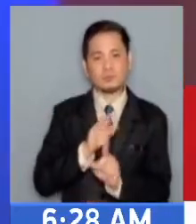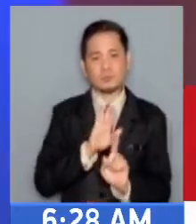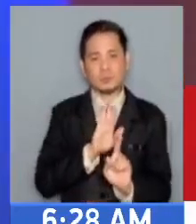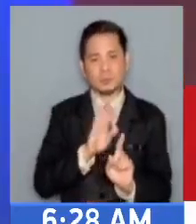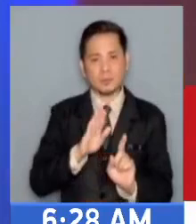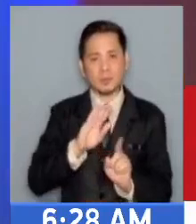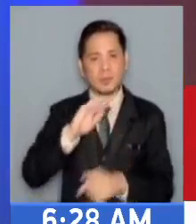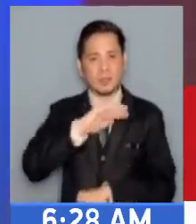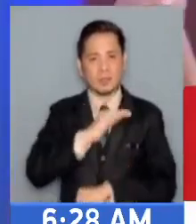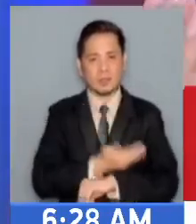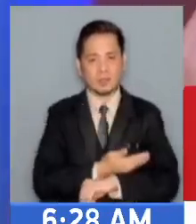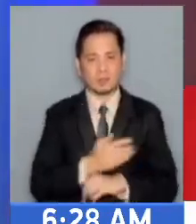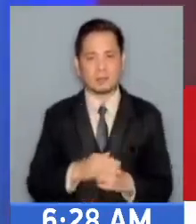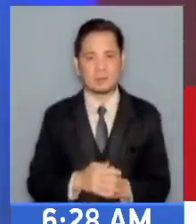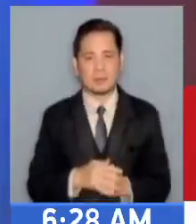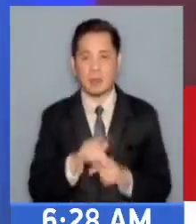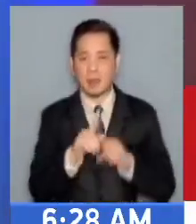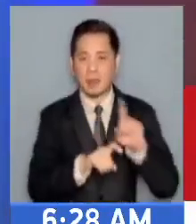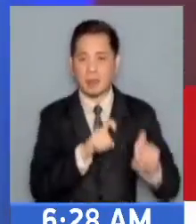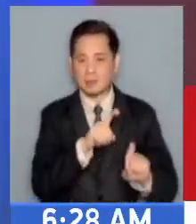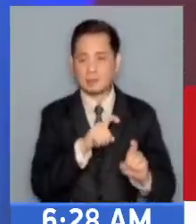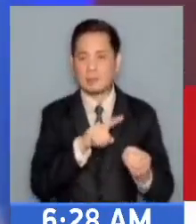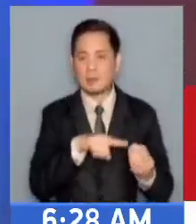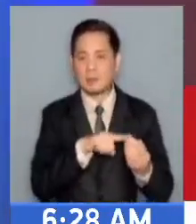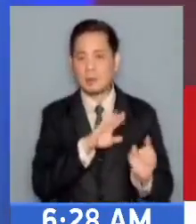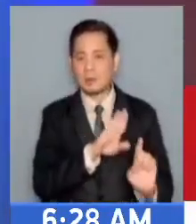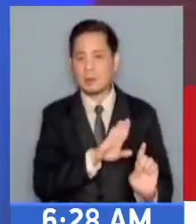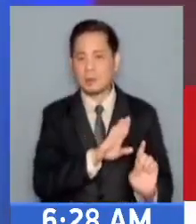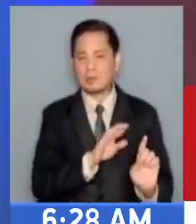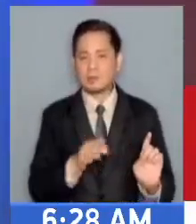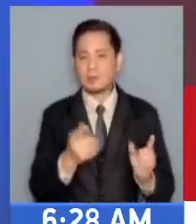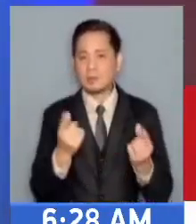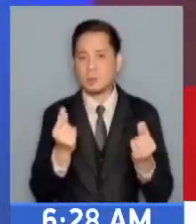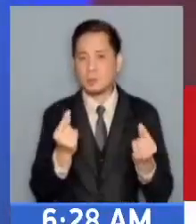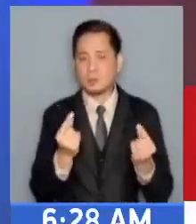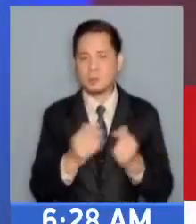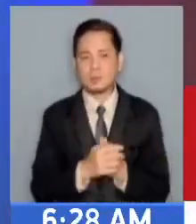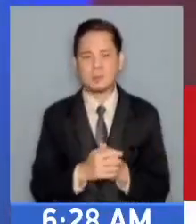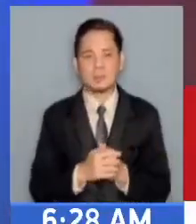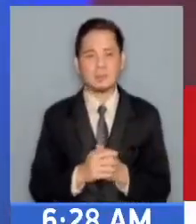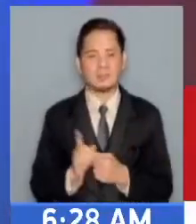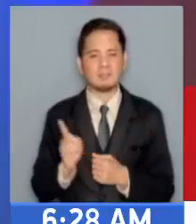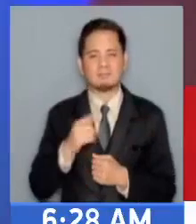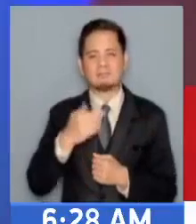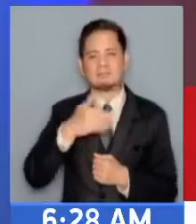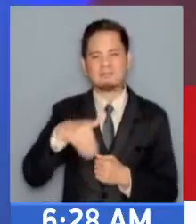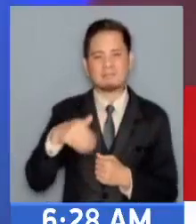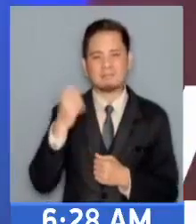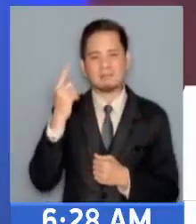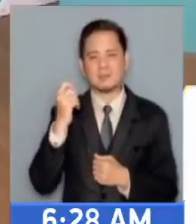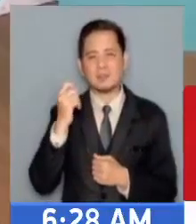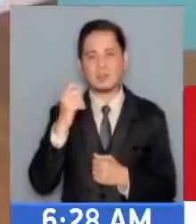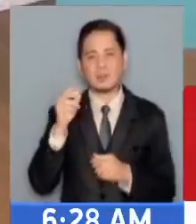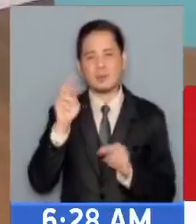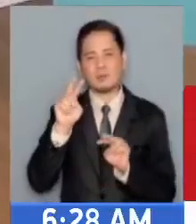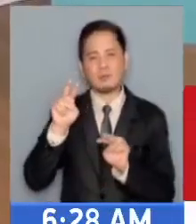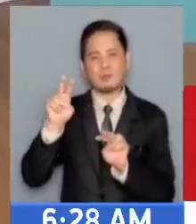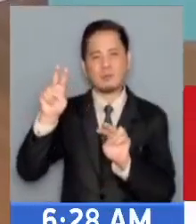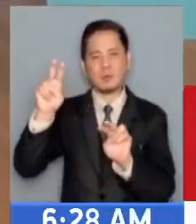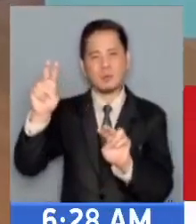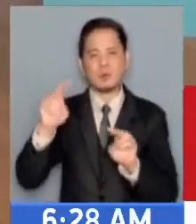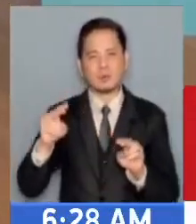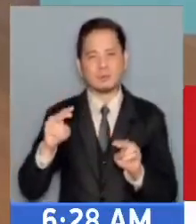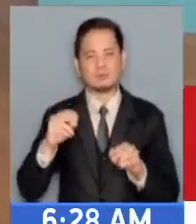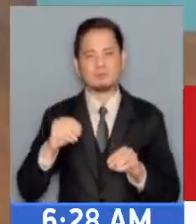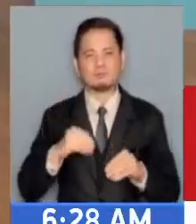status ng puso niya. Sabi ni Max, looking forward to move on. Ibinahagi rin ni Max ang mga natutuhan niya sa kanilang relasyon